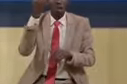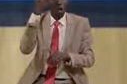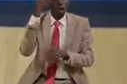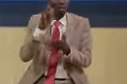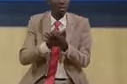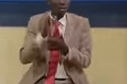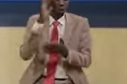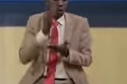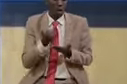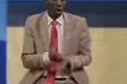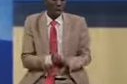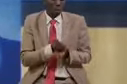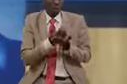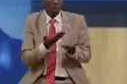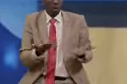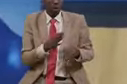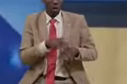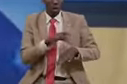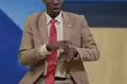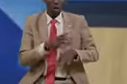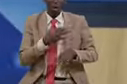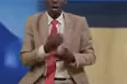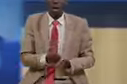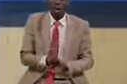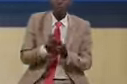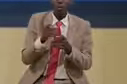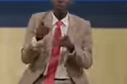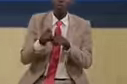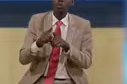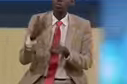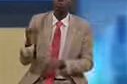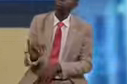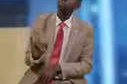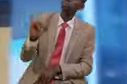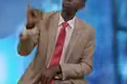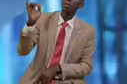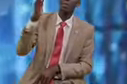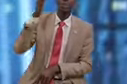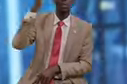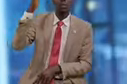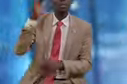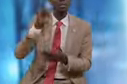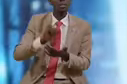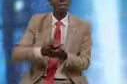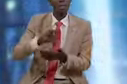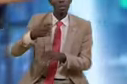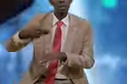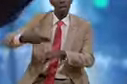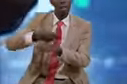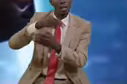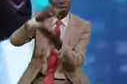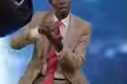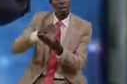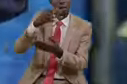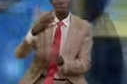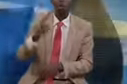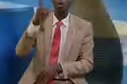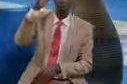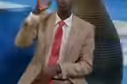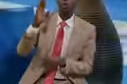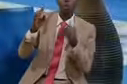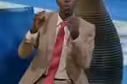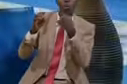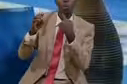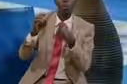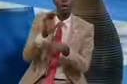and serve you all through eternity, that the Lamb of God, Christ, has paid